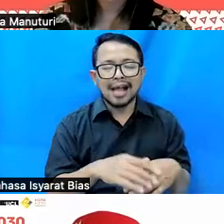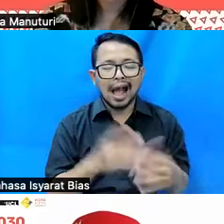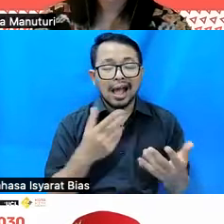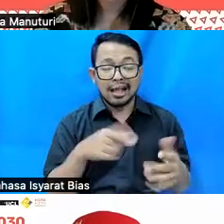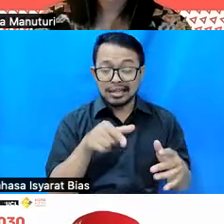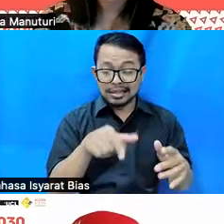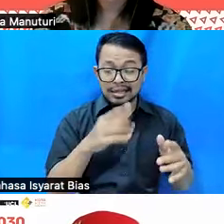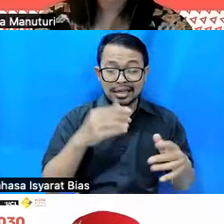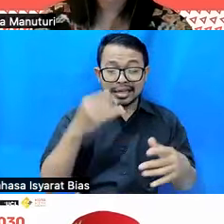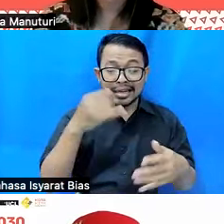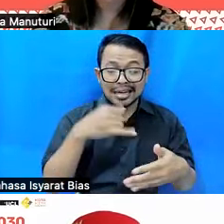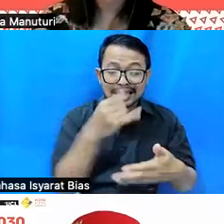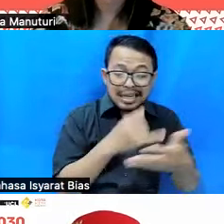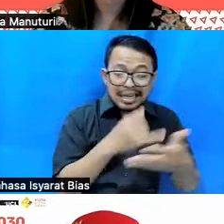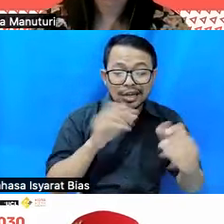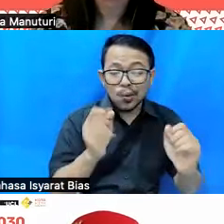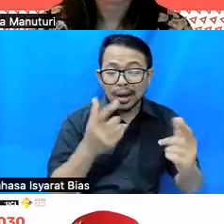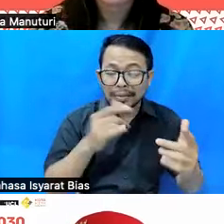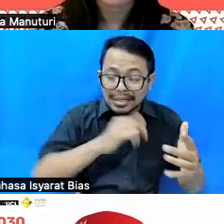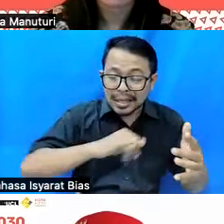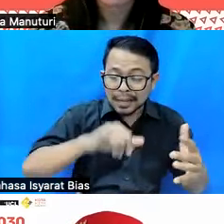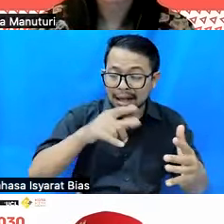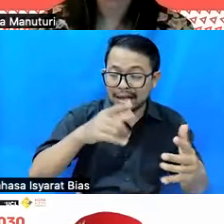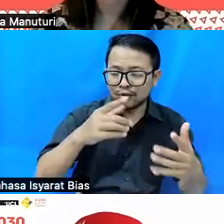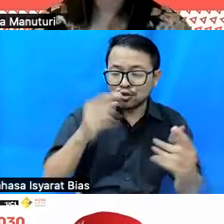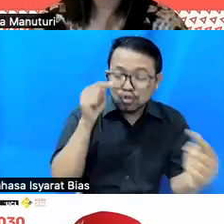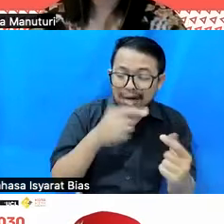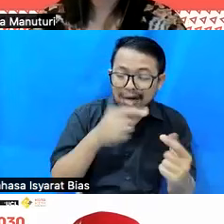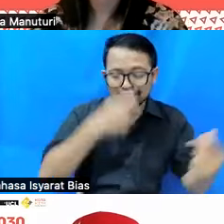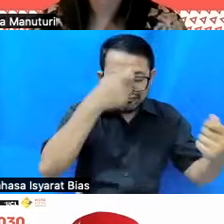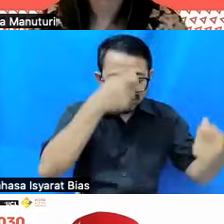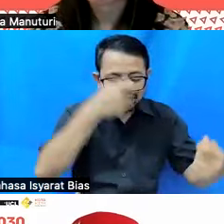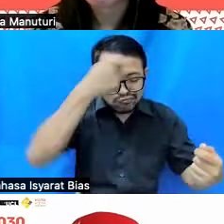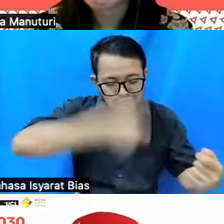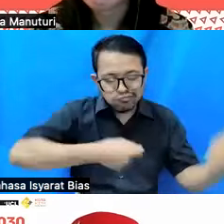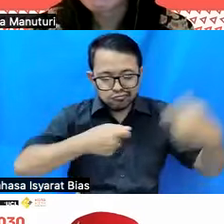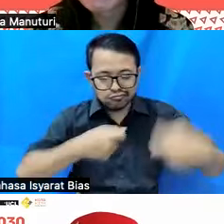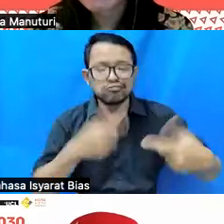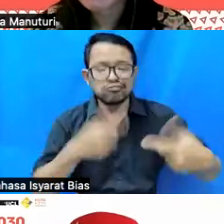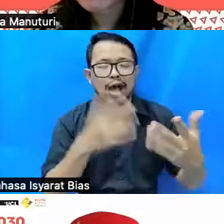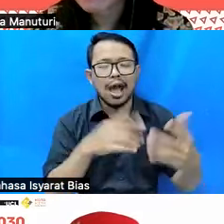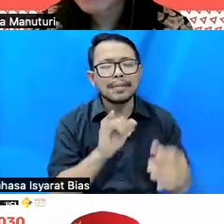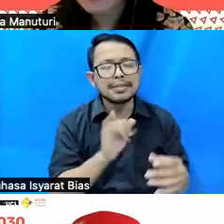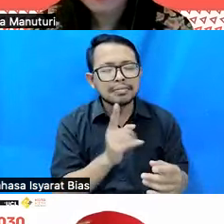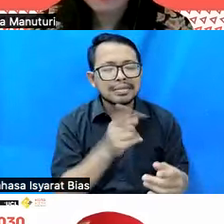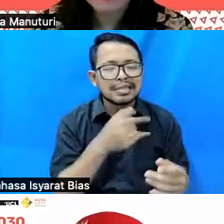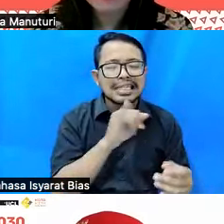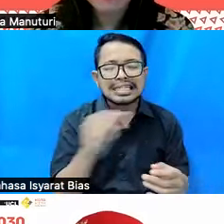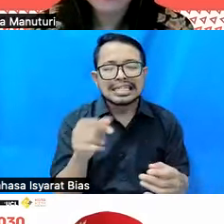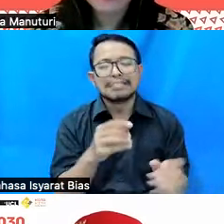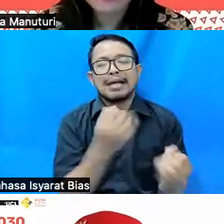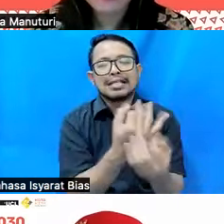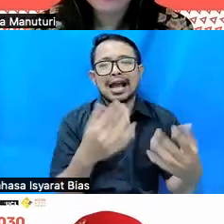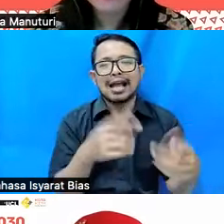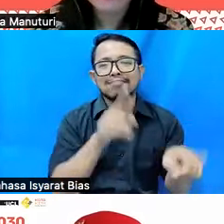common understanding and joint agreement based on reflection and imagination, based on the common